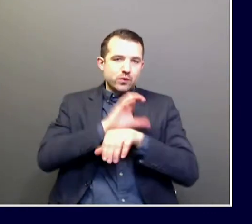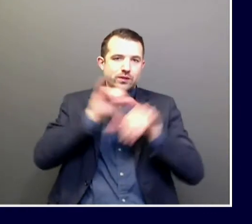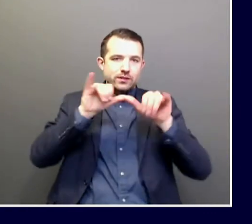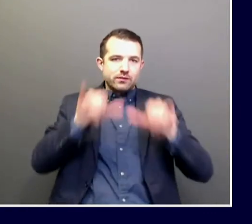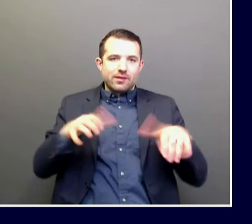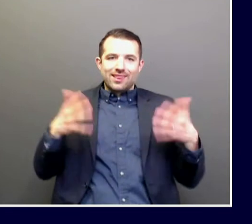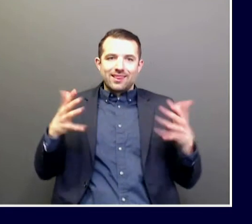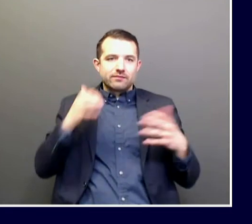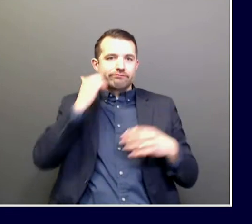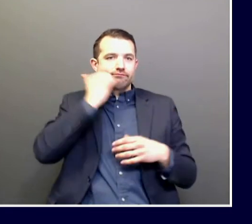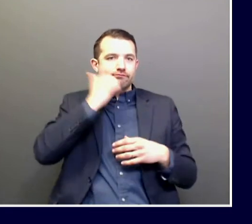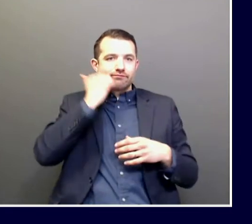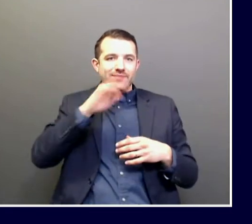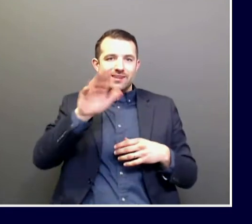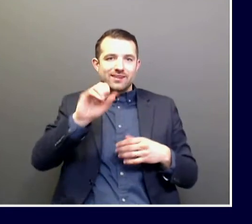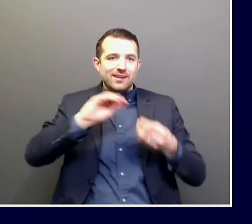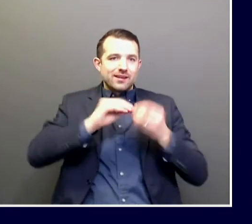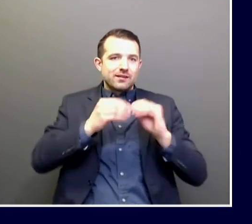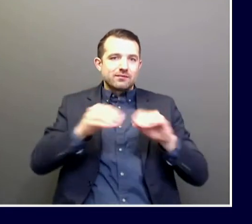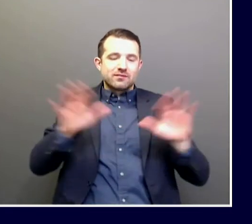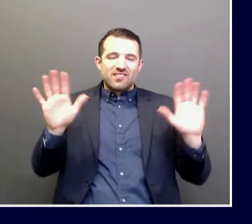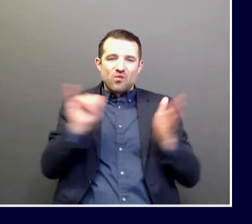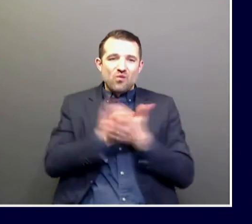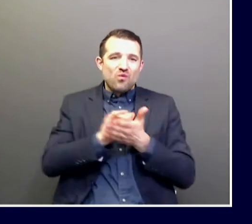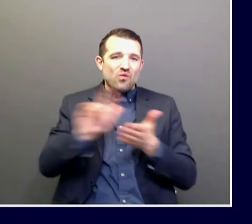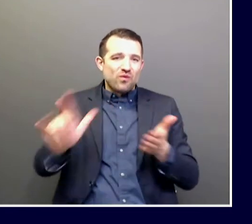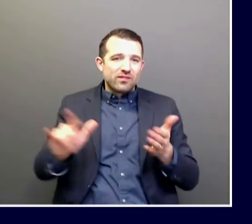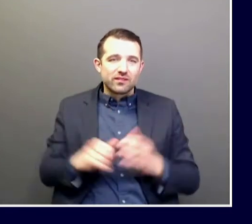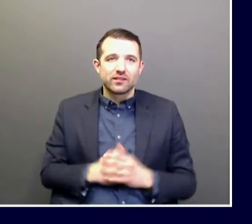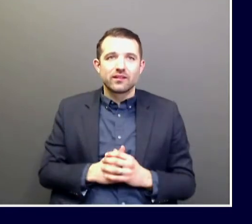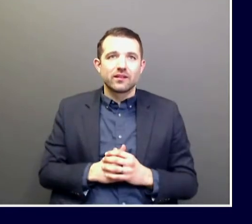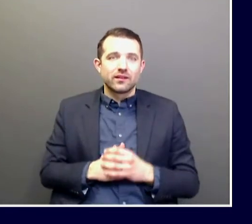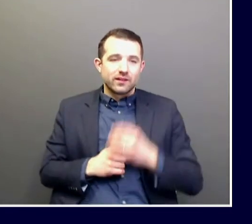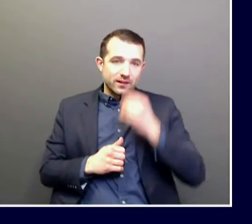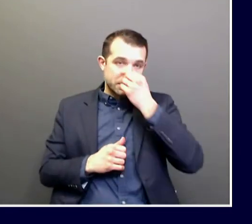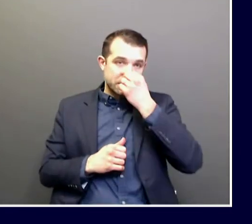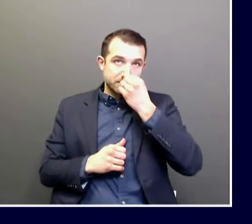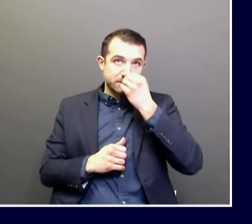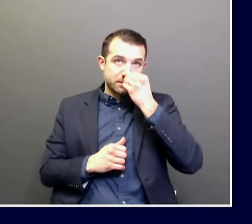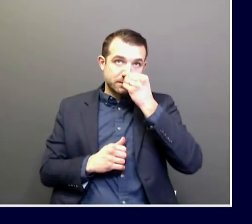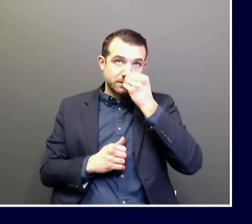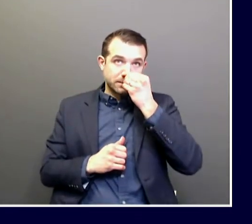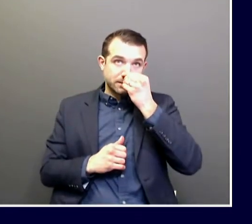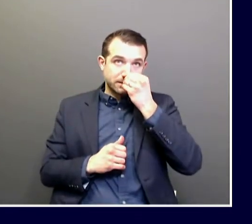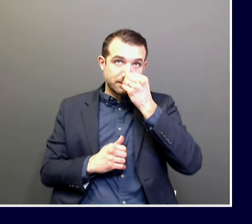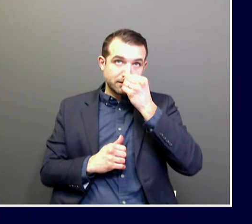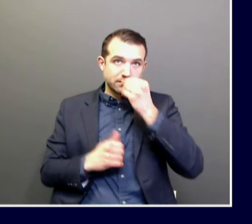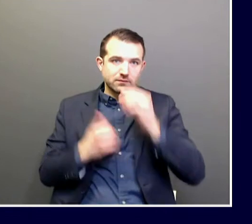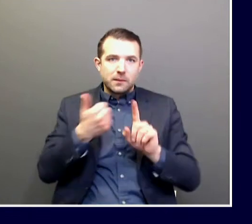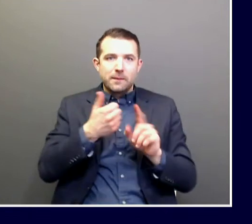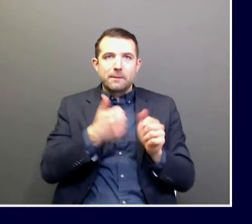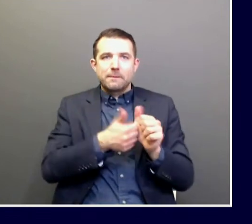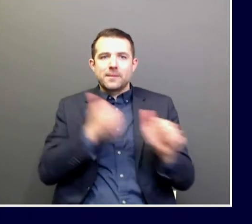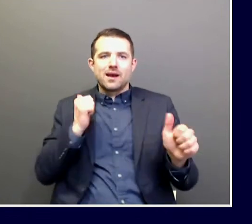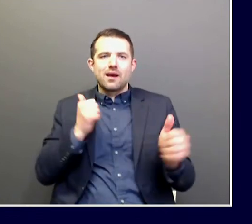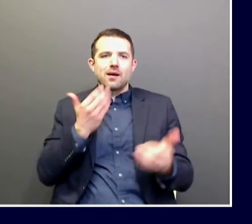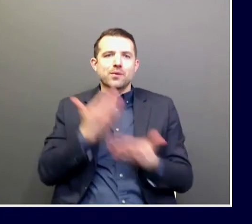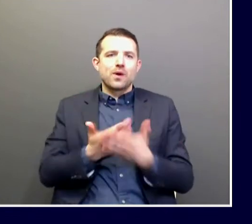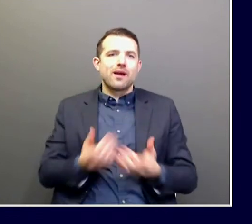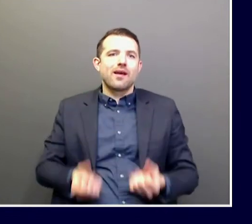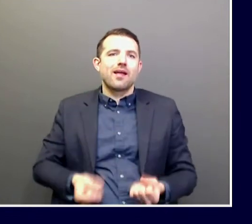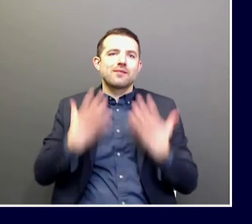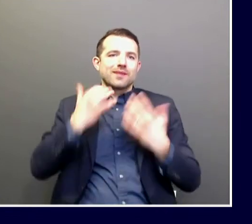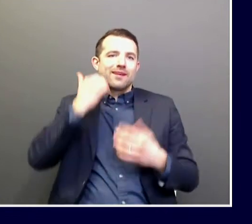backlog really is a function of. It's the driver of that daily case count. And again, because of these different scientific features